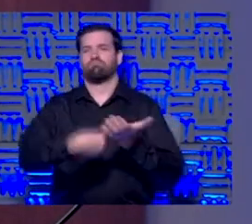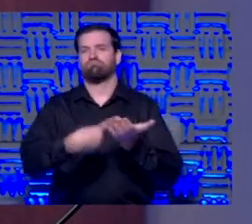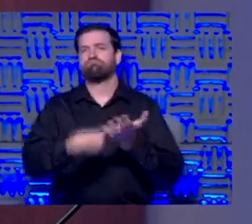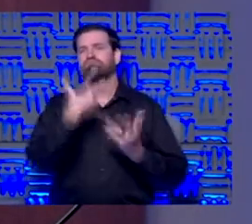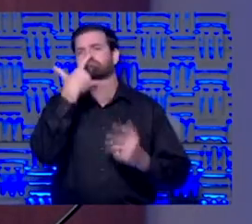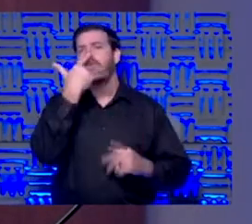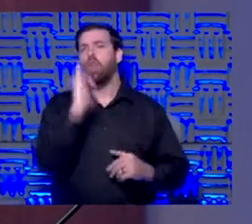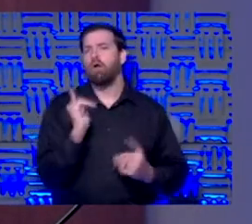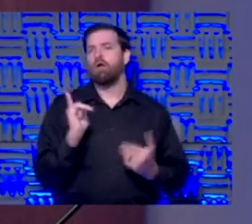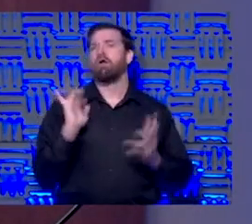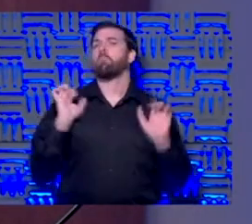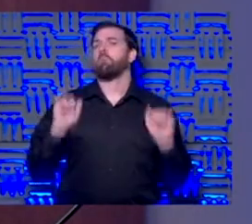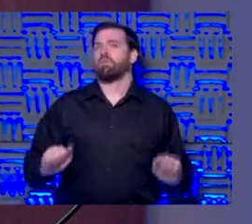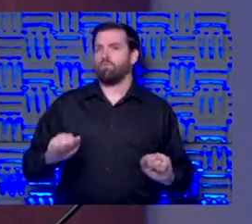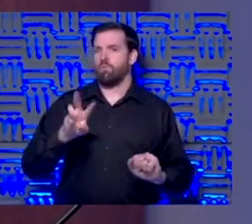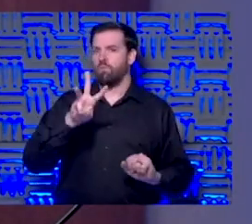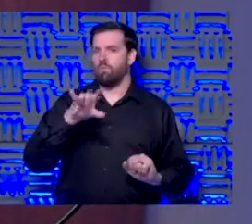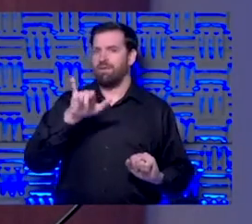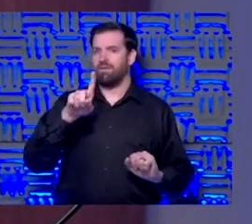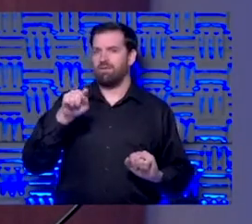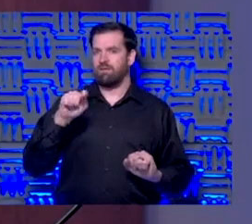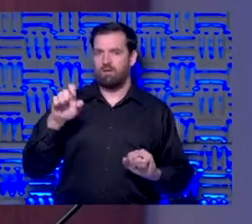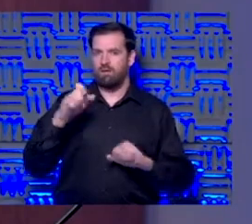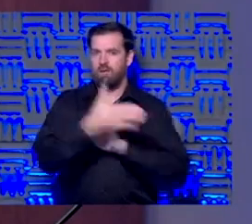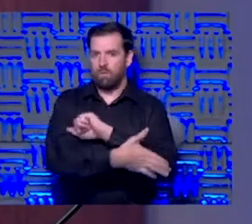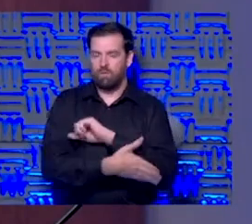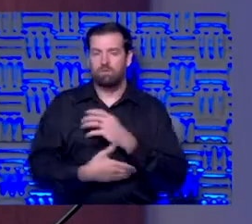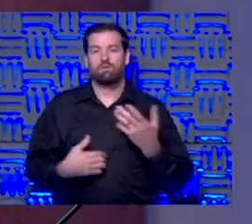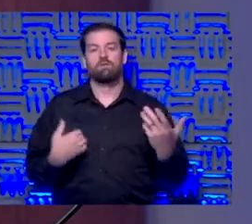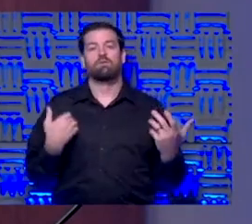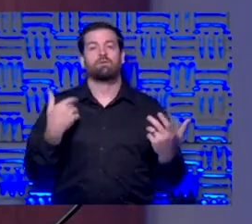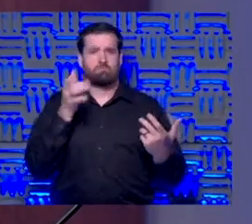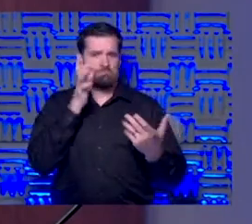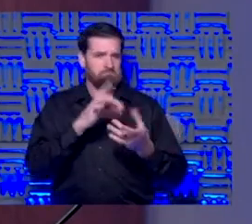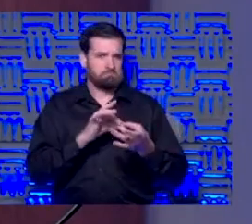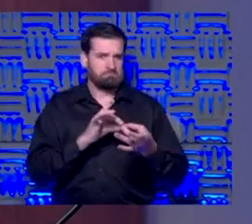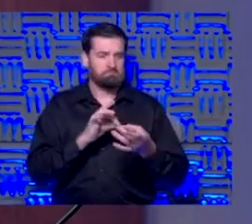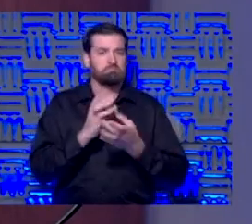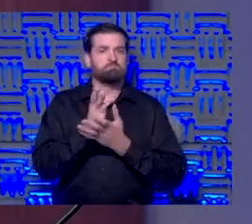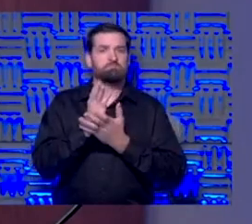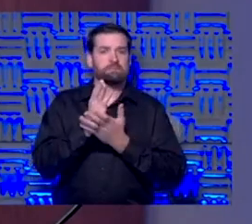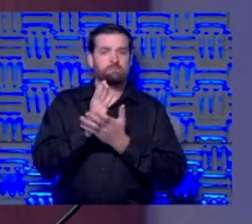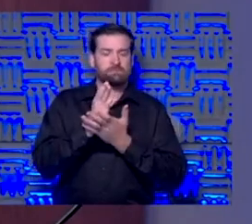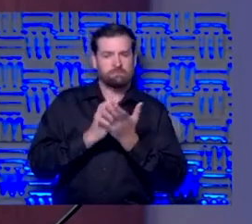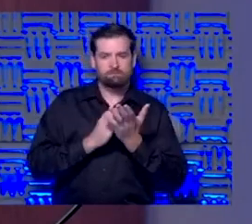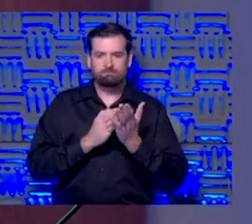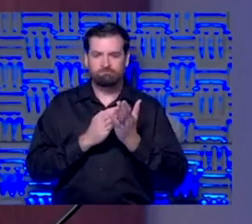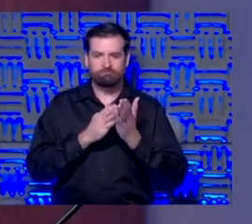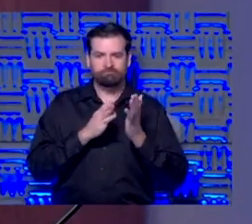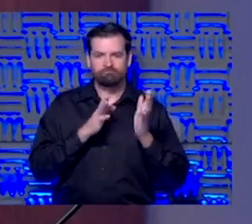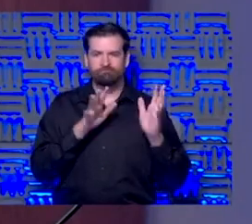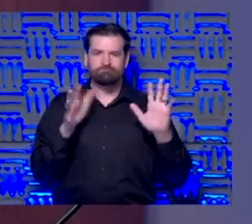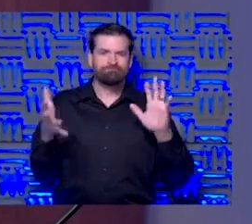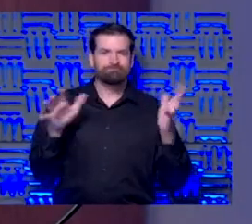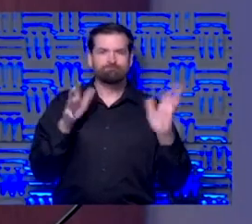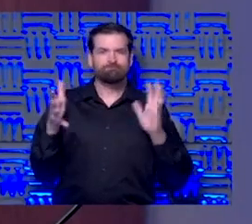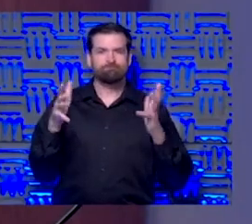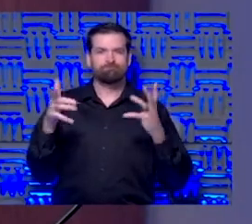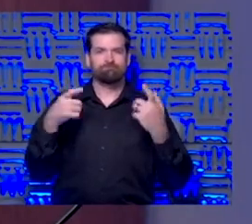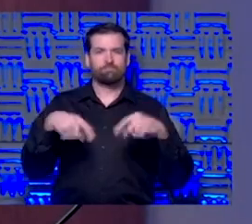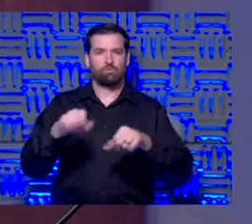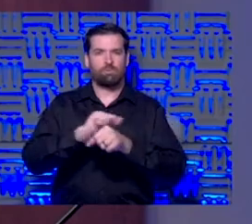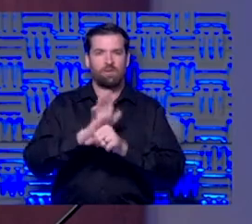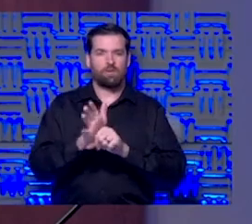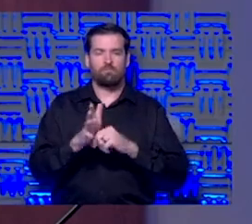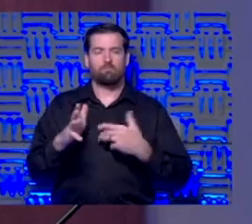look potentially in Wyandotte County. I will say that we've seen some shifting kind of throughout this pandemic. We've